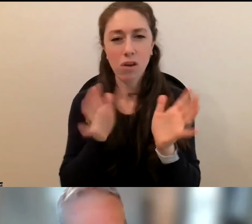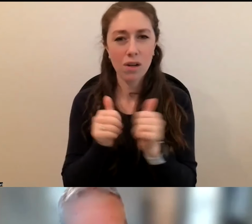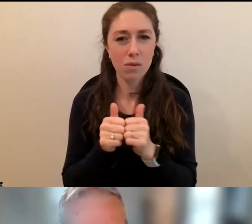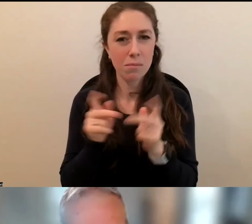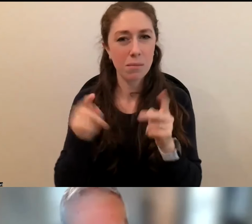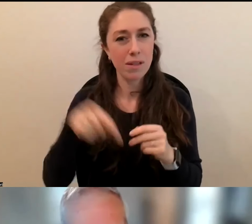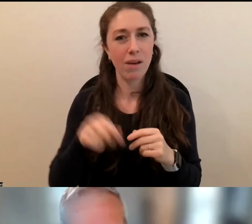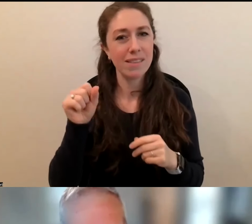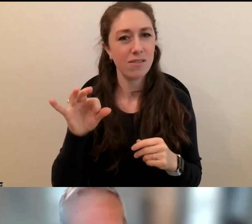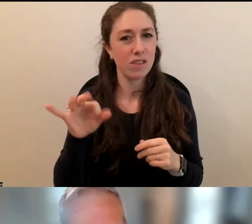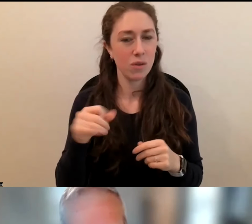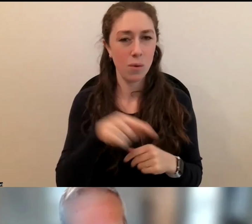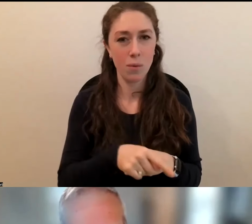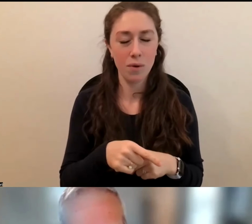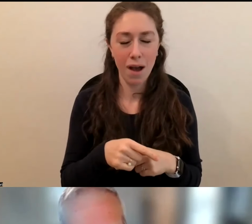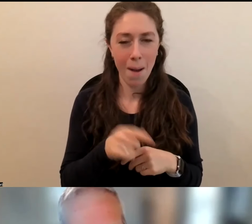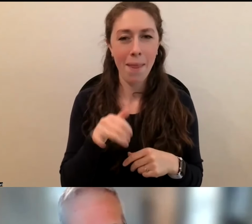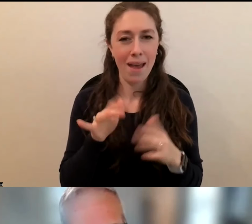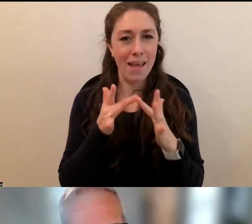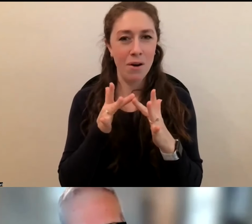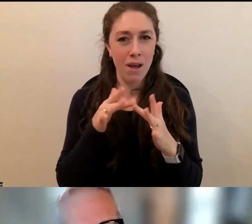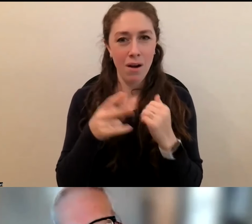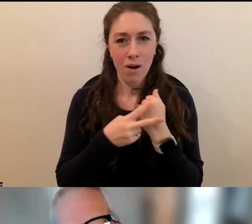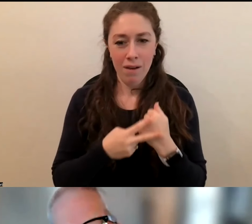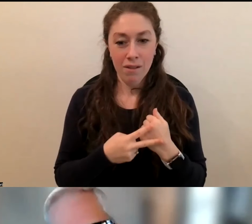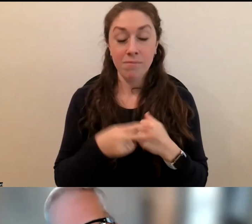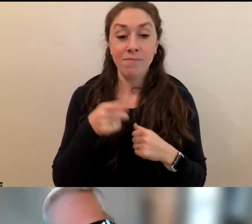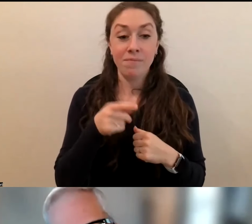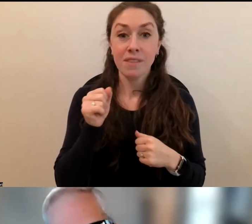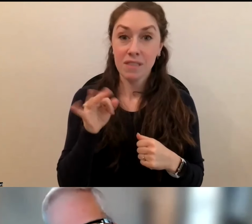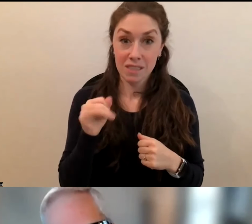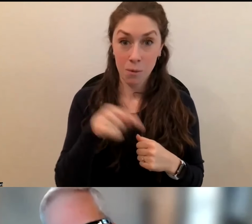San Francisco at the Internet Archive. They wound up